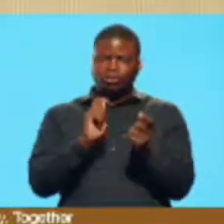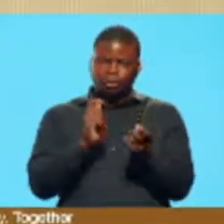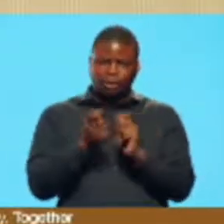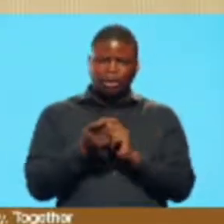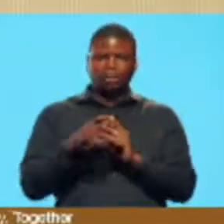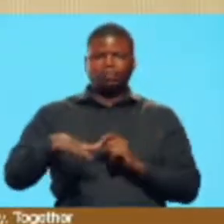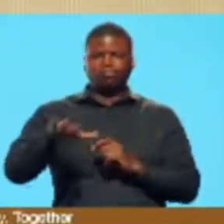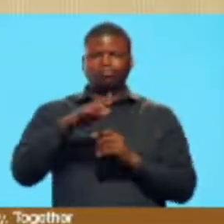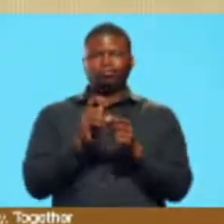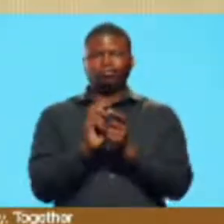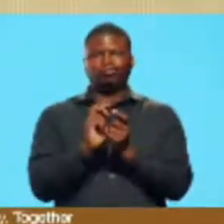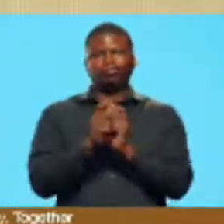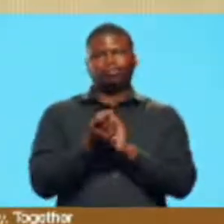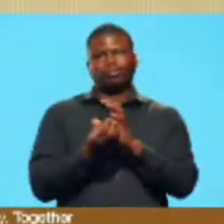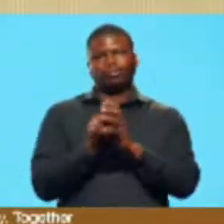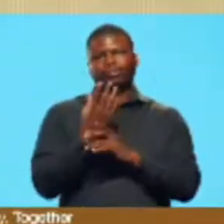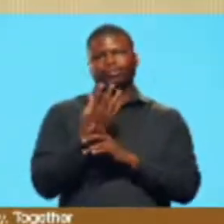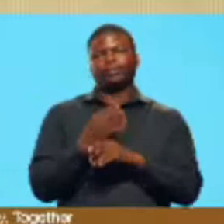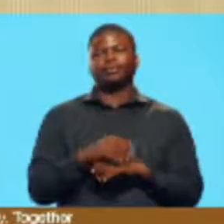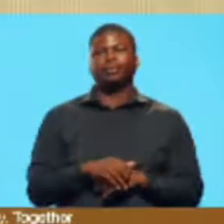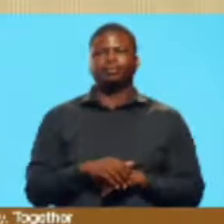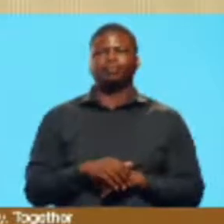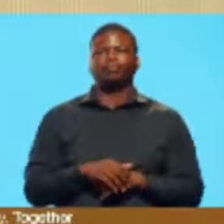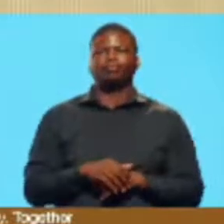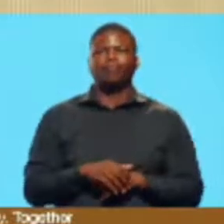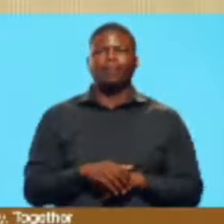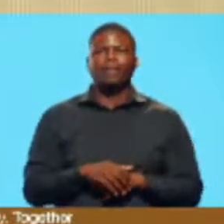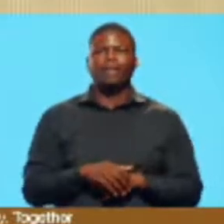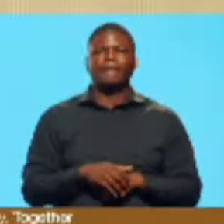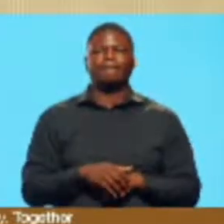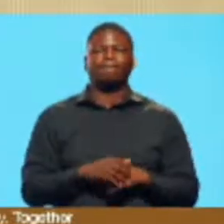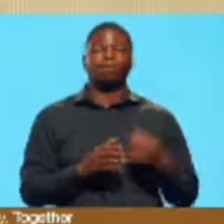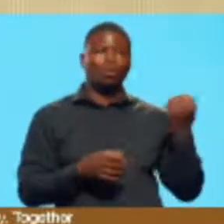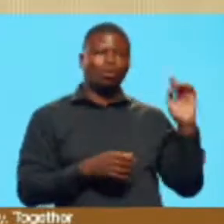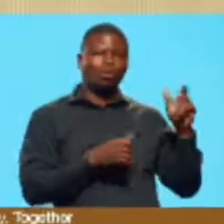You can move from this slide as well.